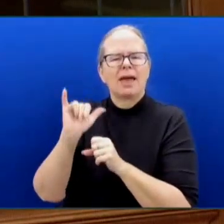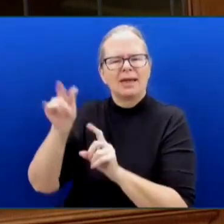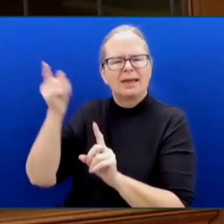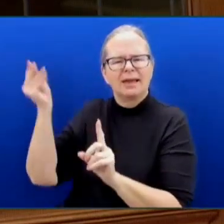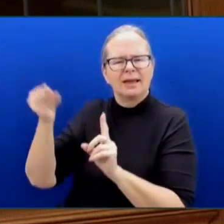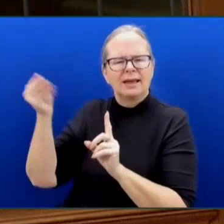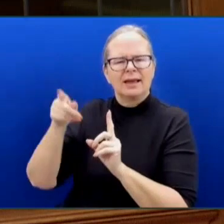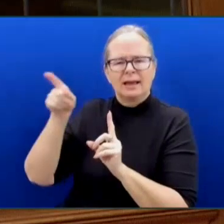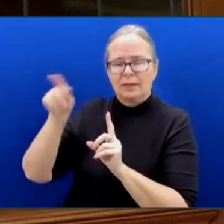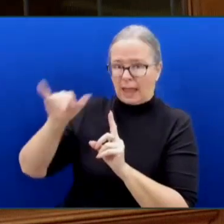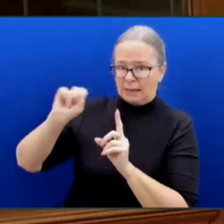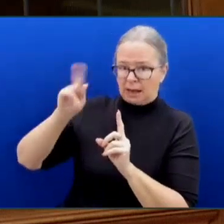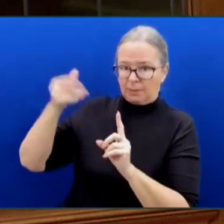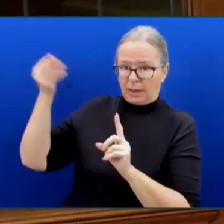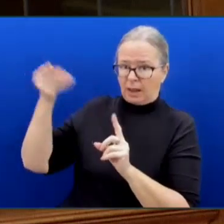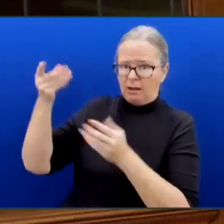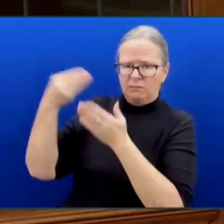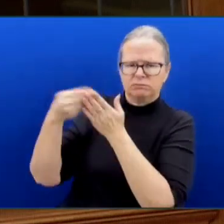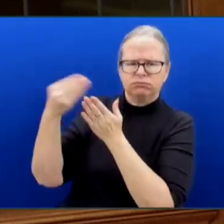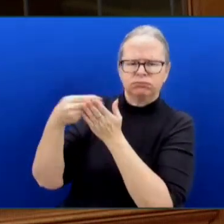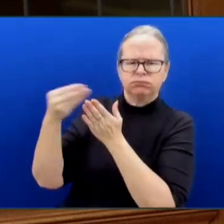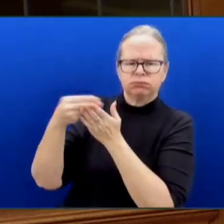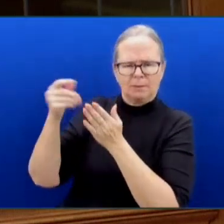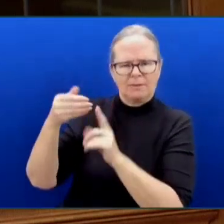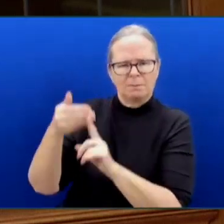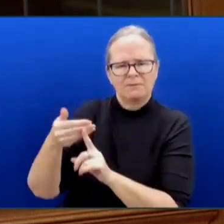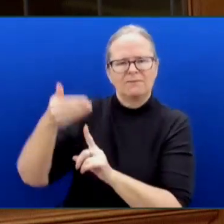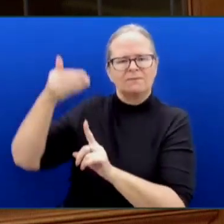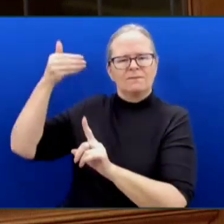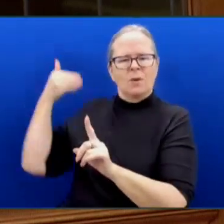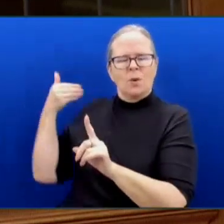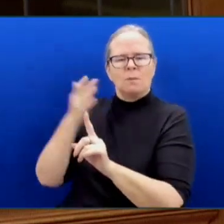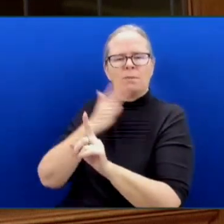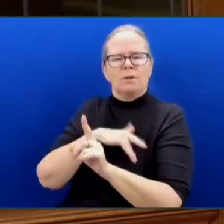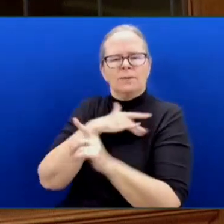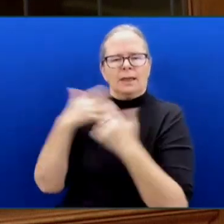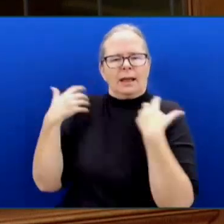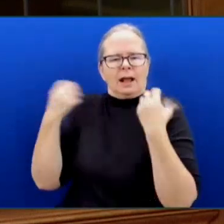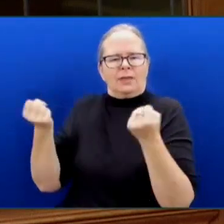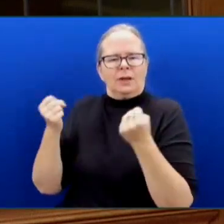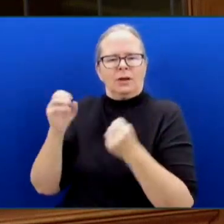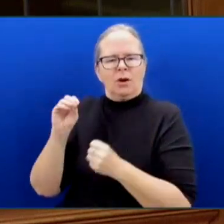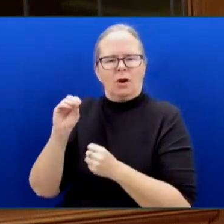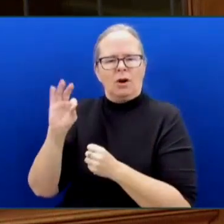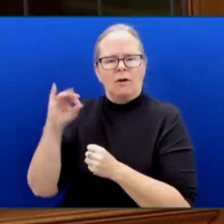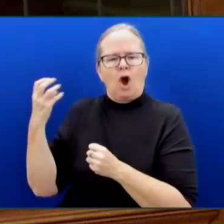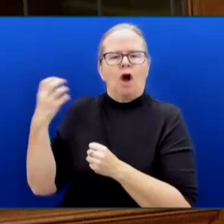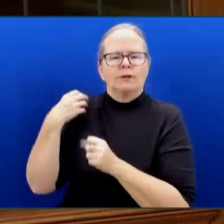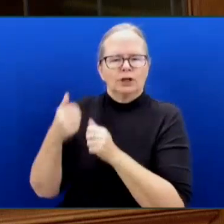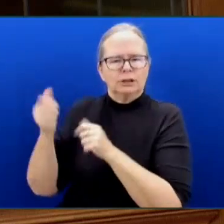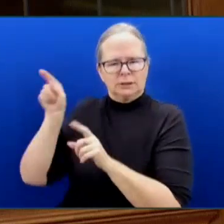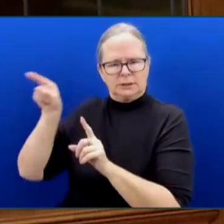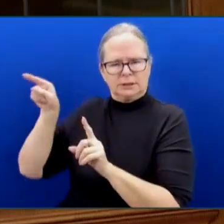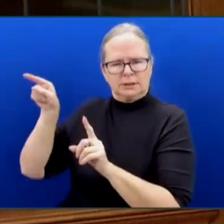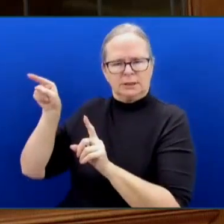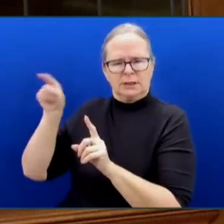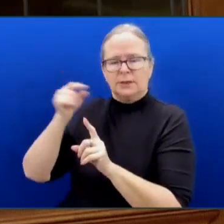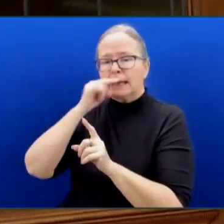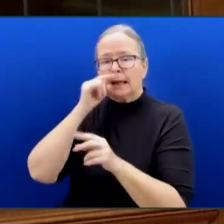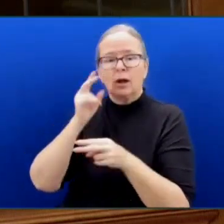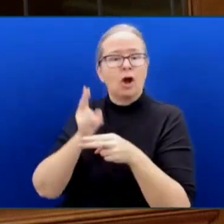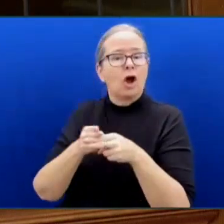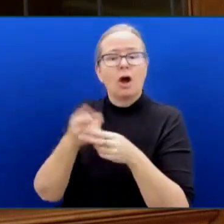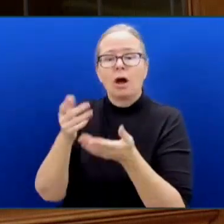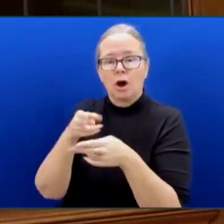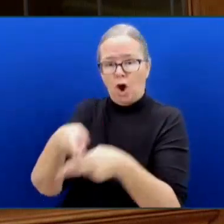health officer. The kids call them dillies. Mr. Kindley asked this teenager how many of his fellow students